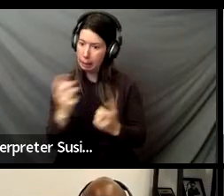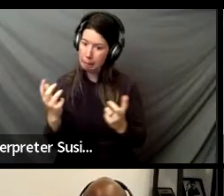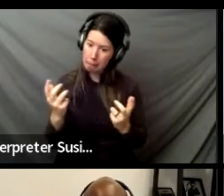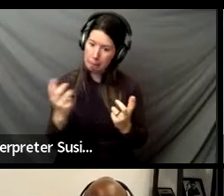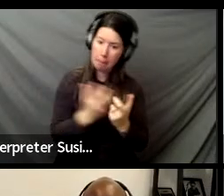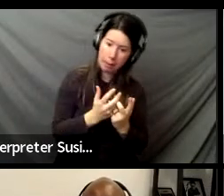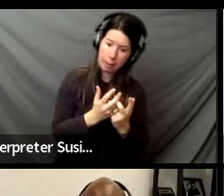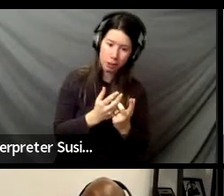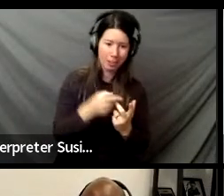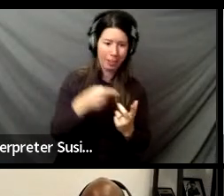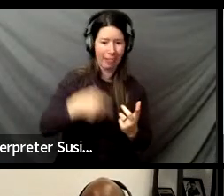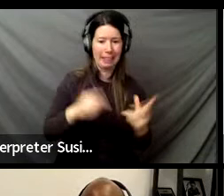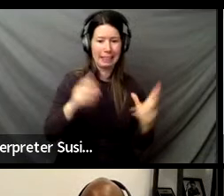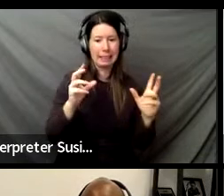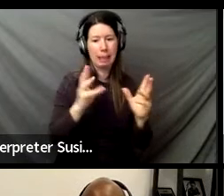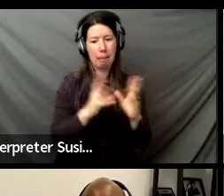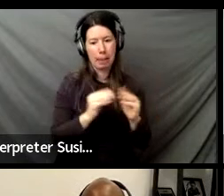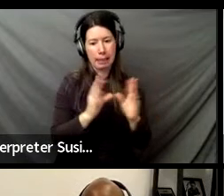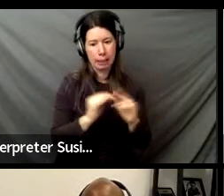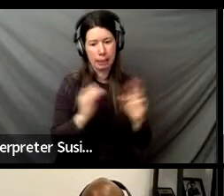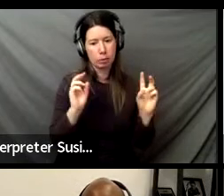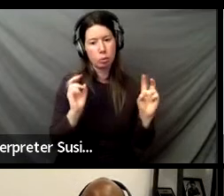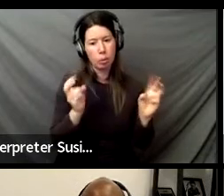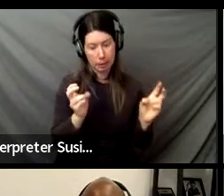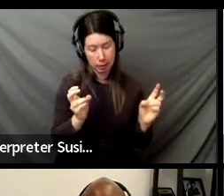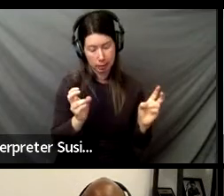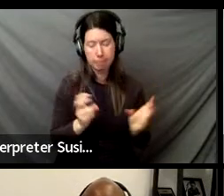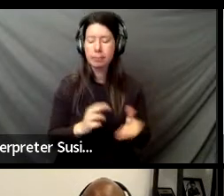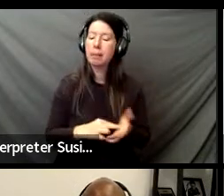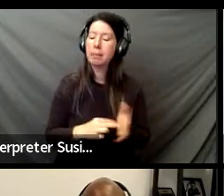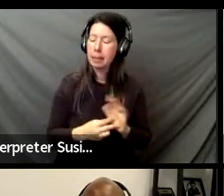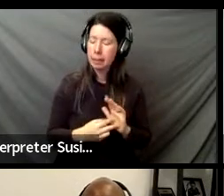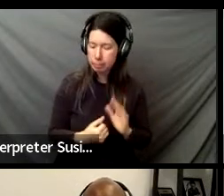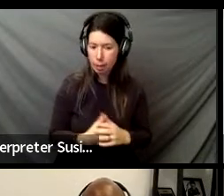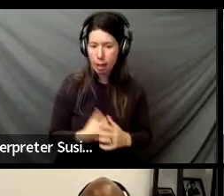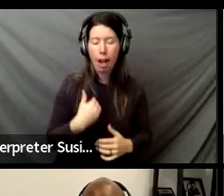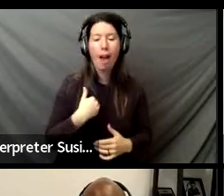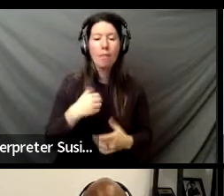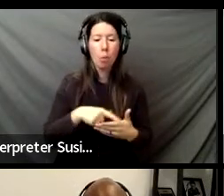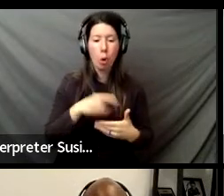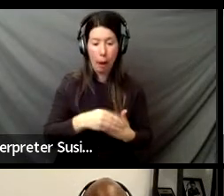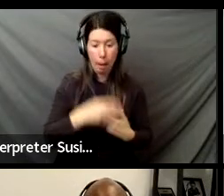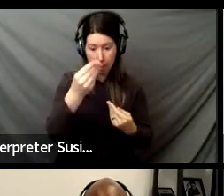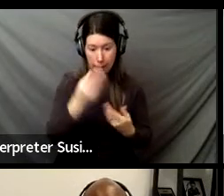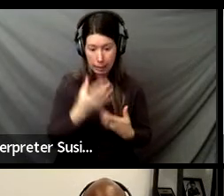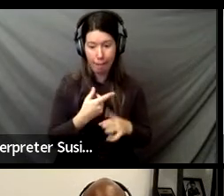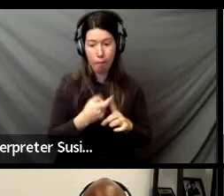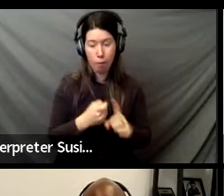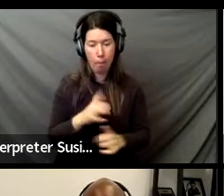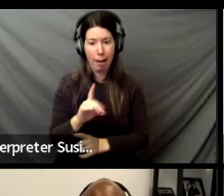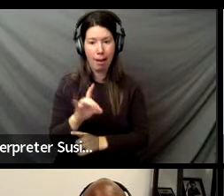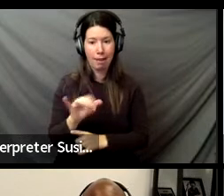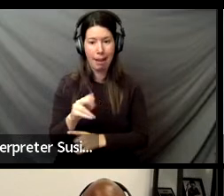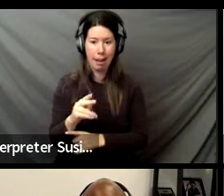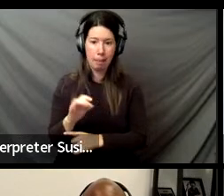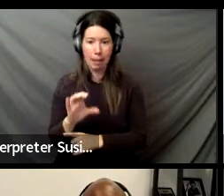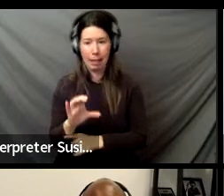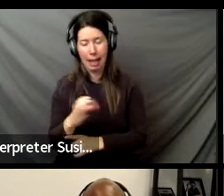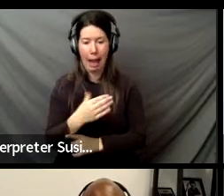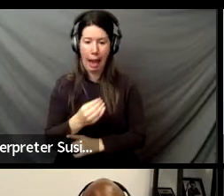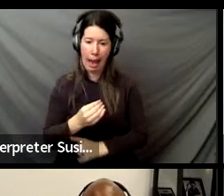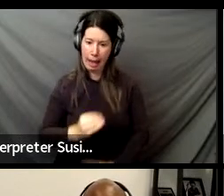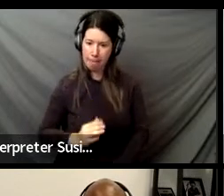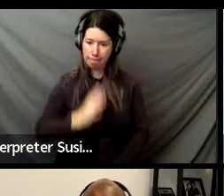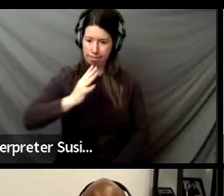during this meeting. Meaning there's a program update from our dynamic, and if I may say, extremely well-dressed